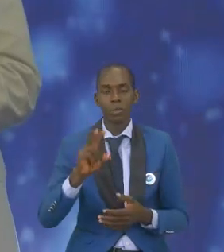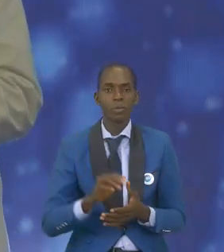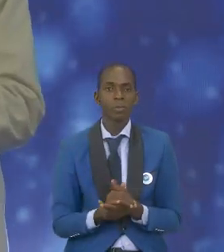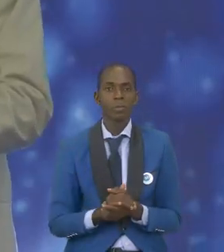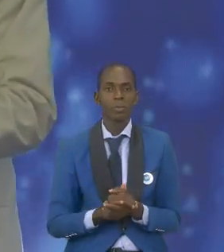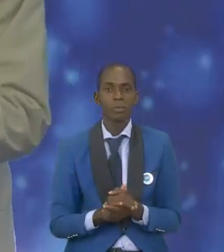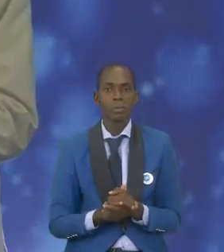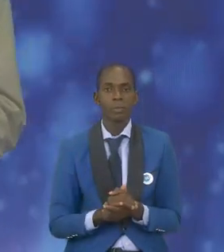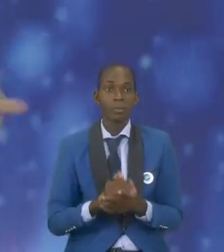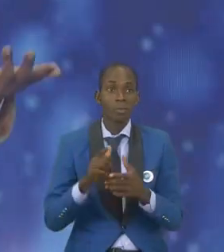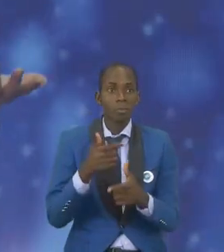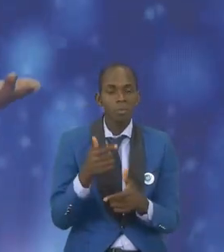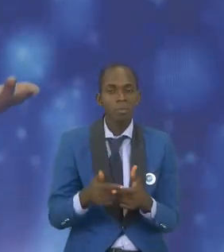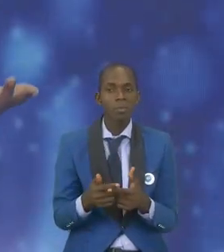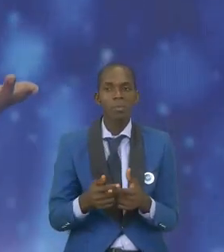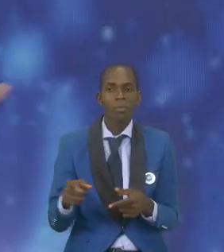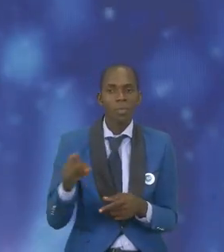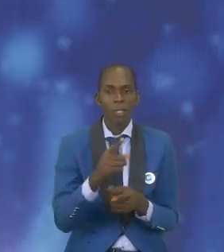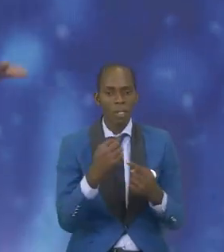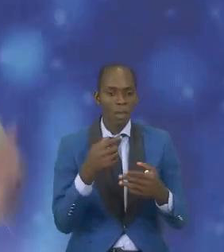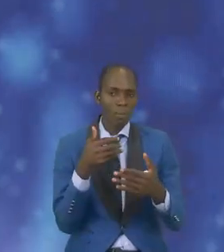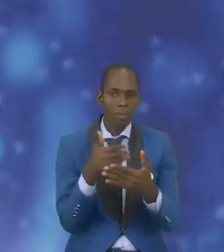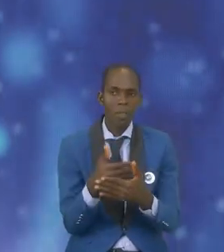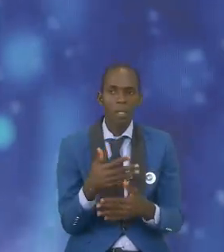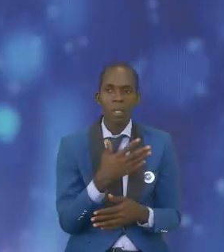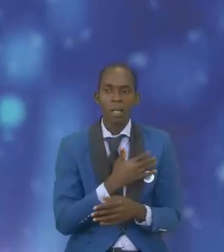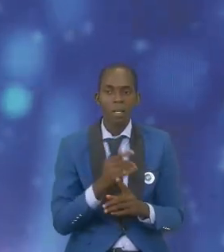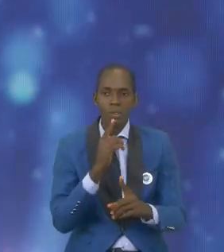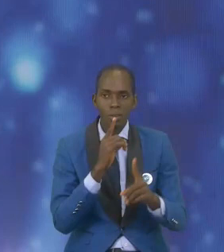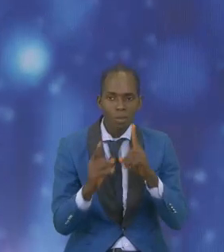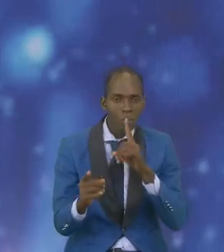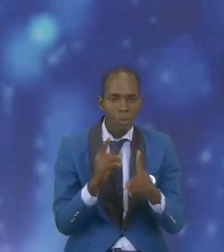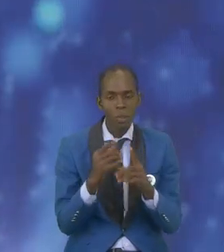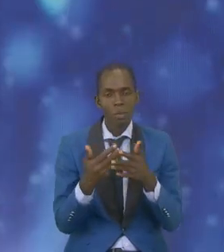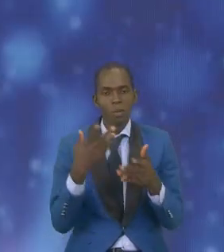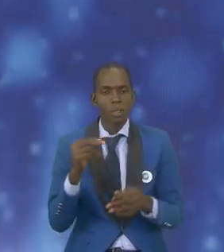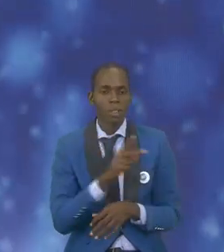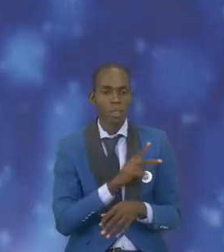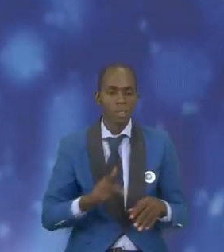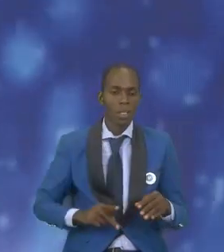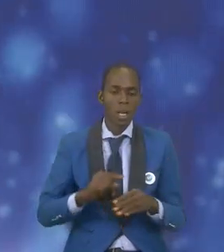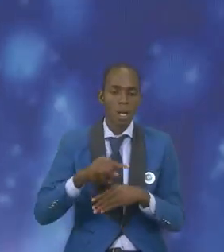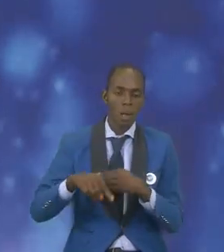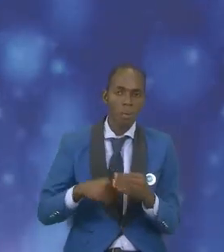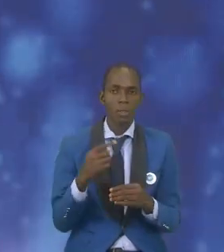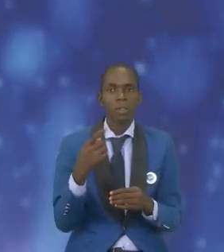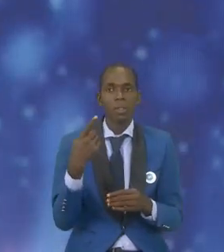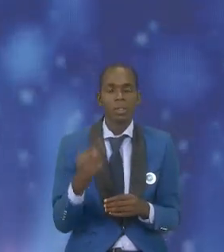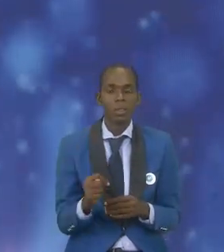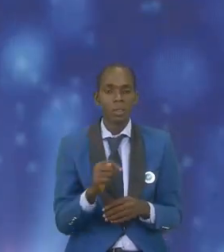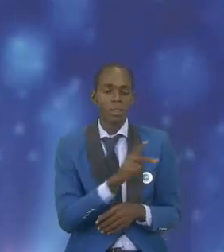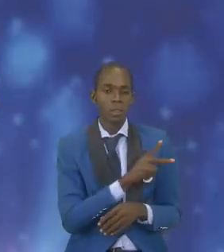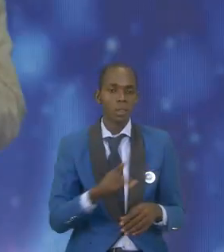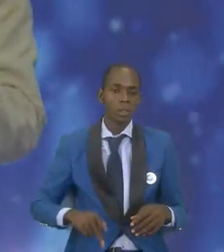12, then they came near and spake before the king concerning the king's